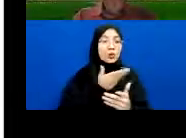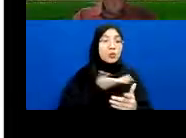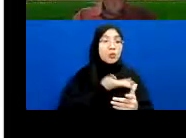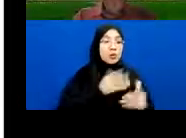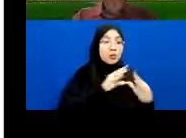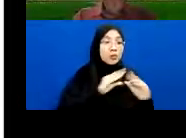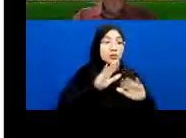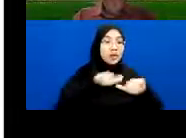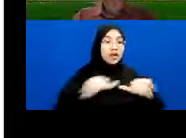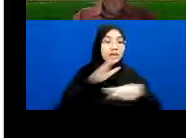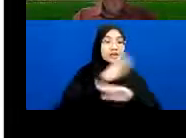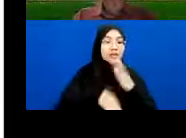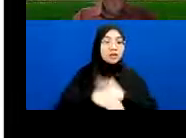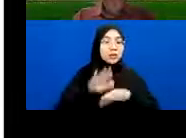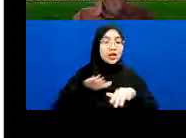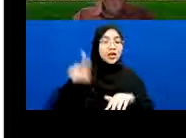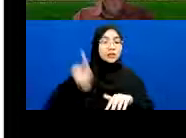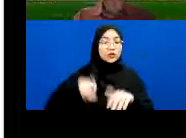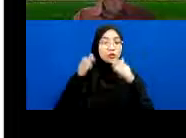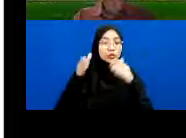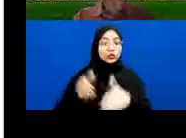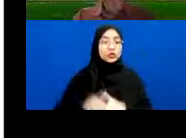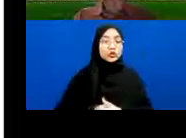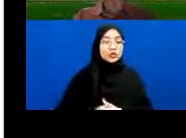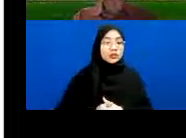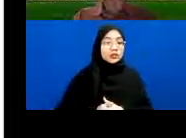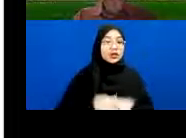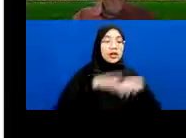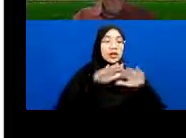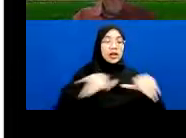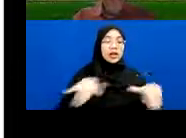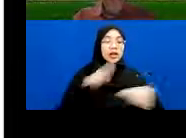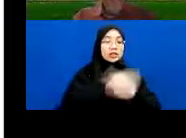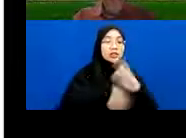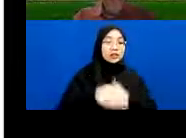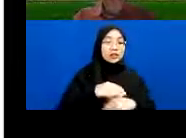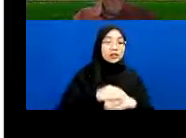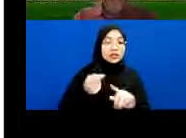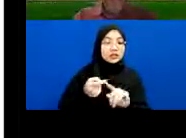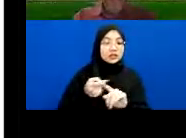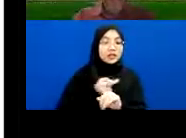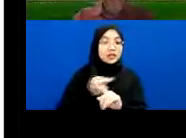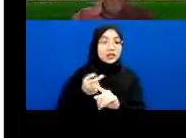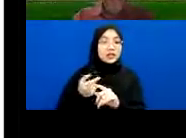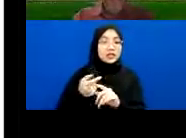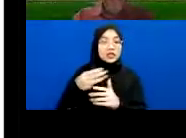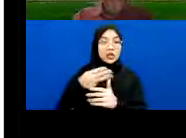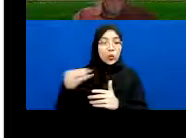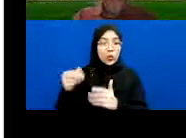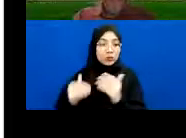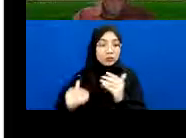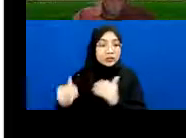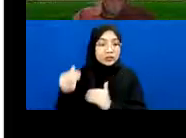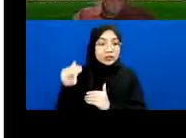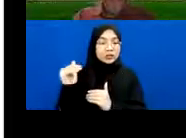disability and families. Children with disability from a higher economic status tend to obtain a higher quality of